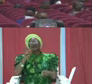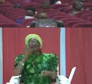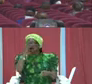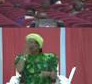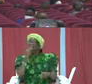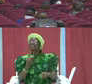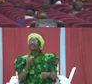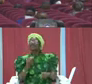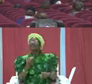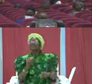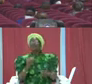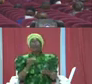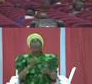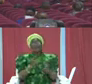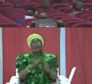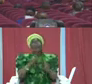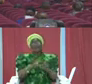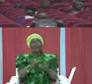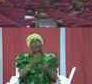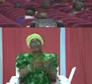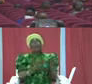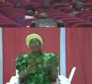And then something happened.